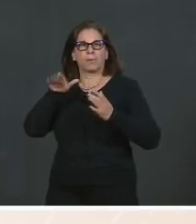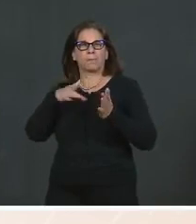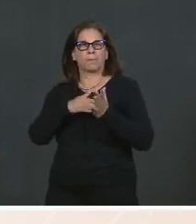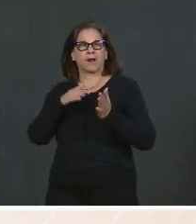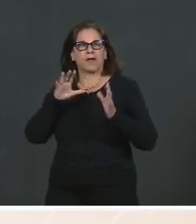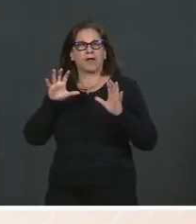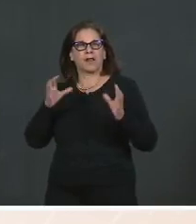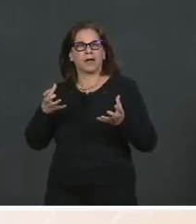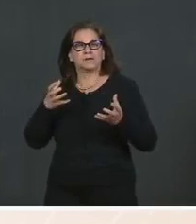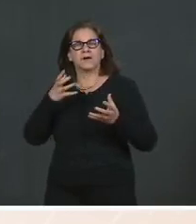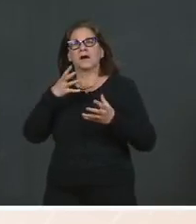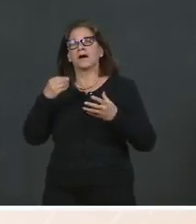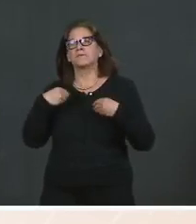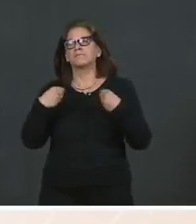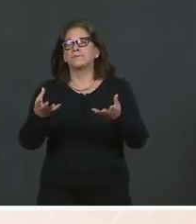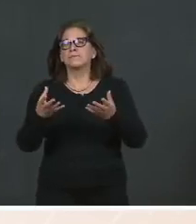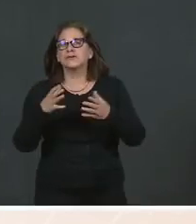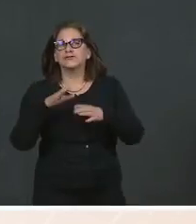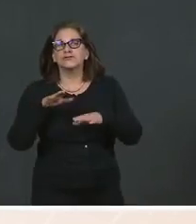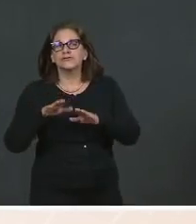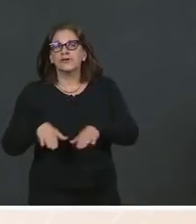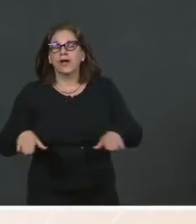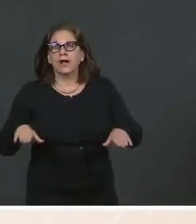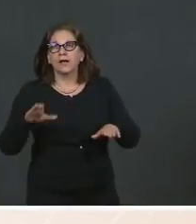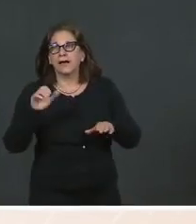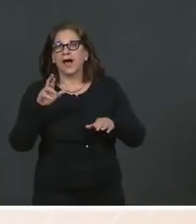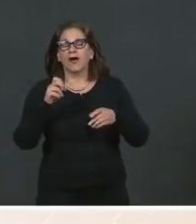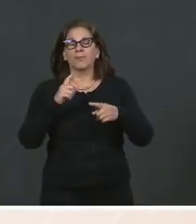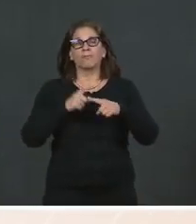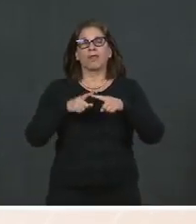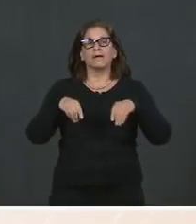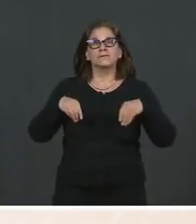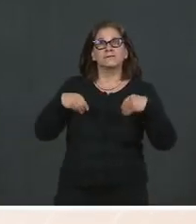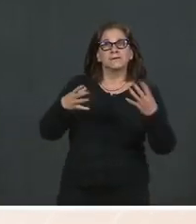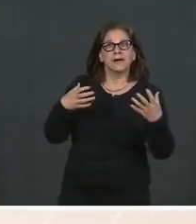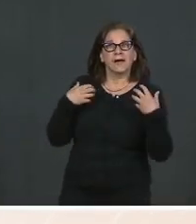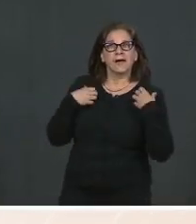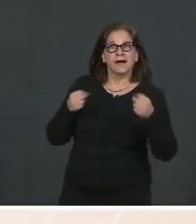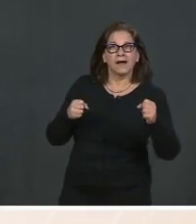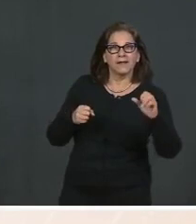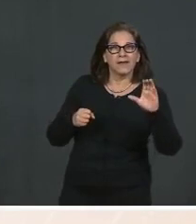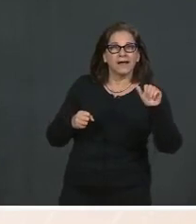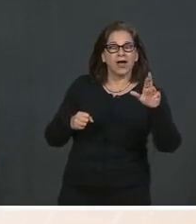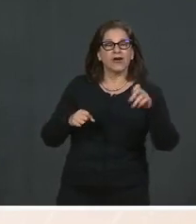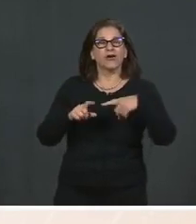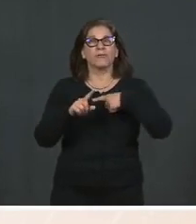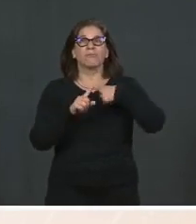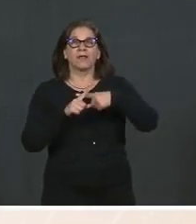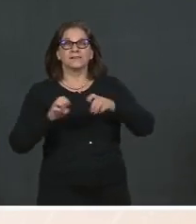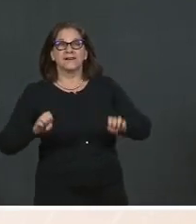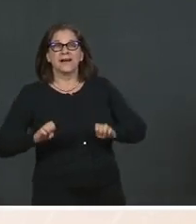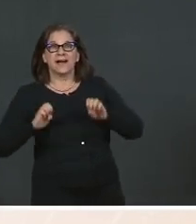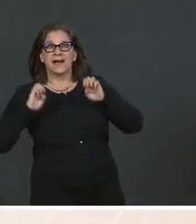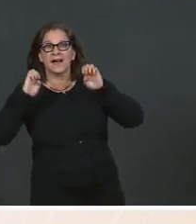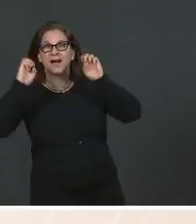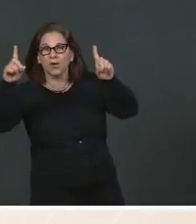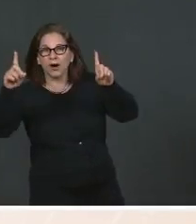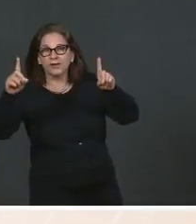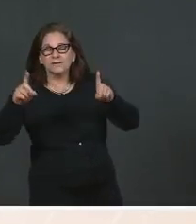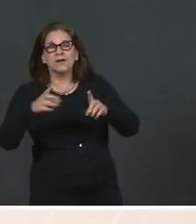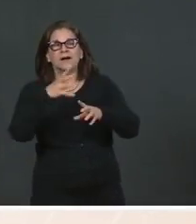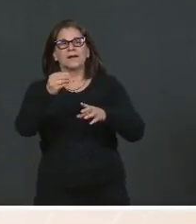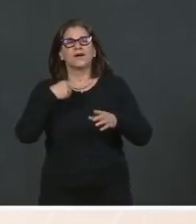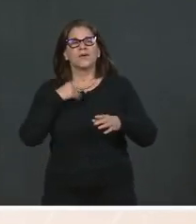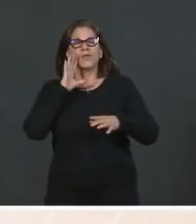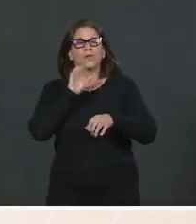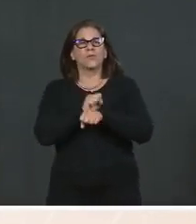healthcare, education, and other areas. Throughout this process, we look forward to working with a broad coalition of members of Congress to gather their